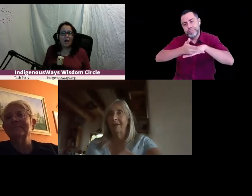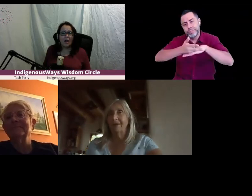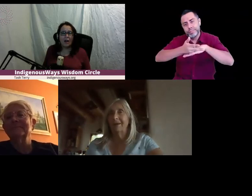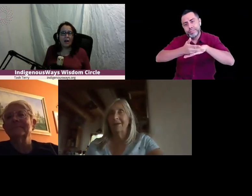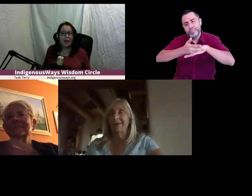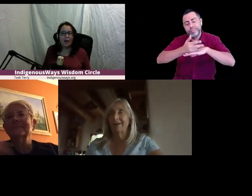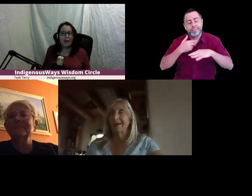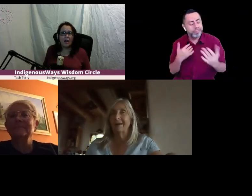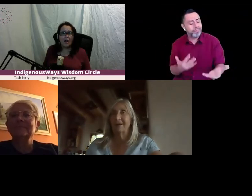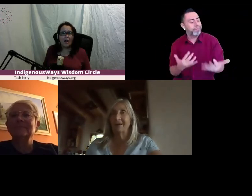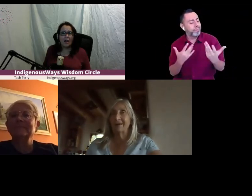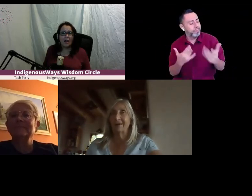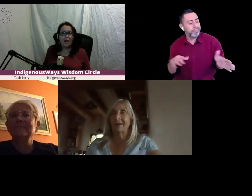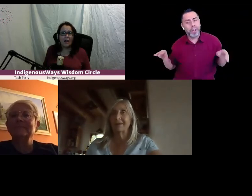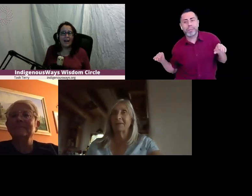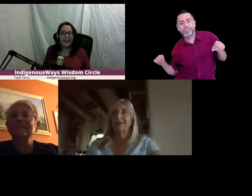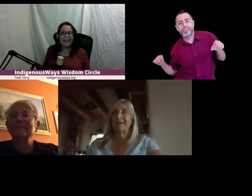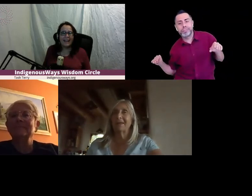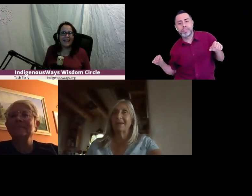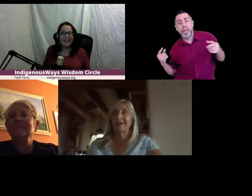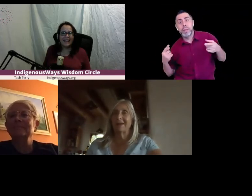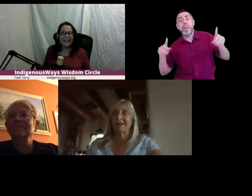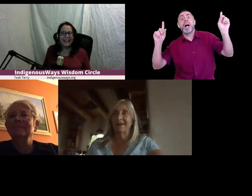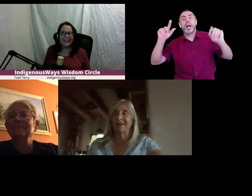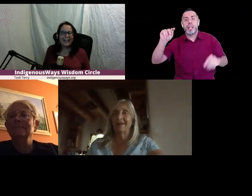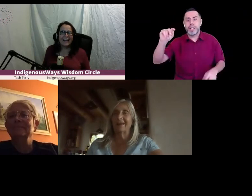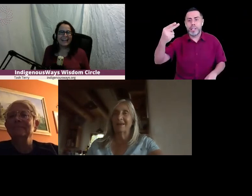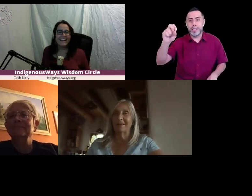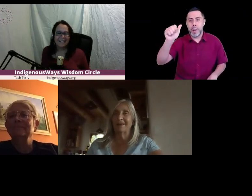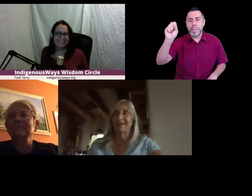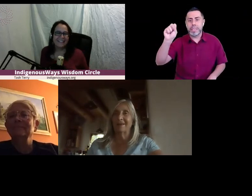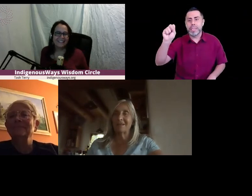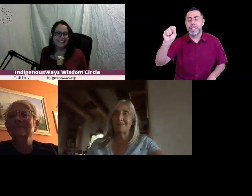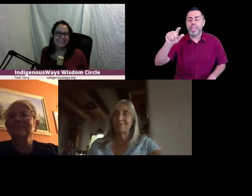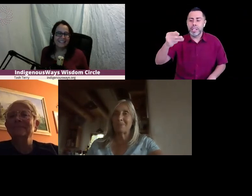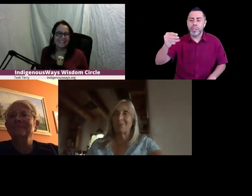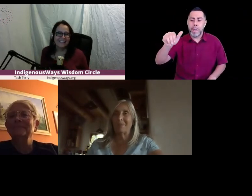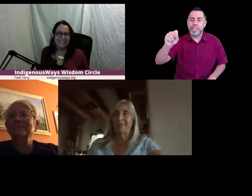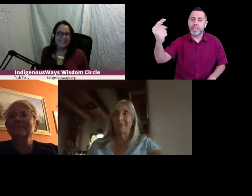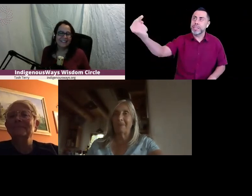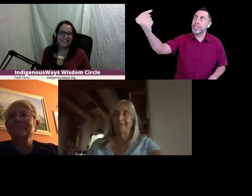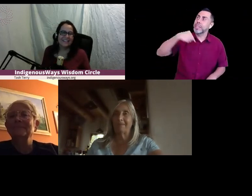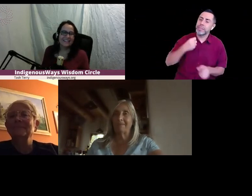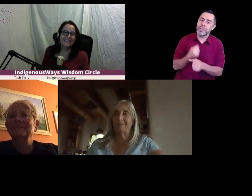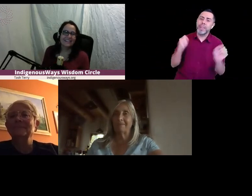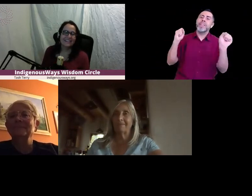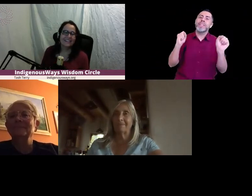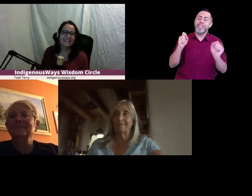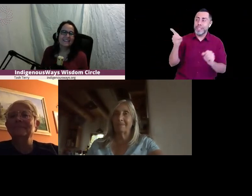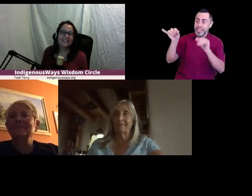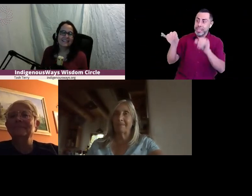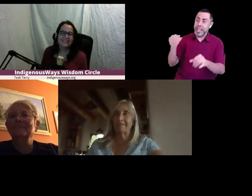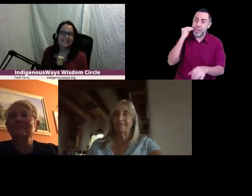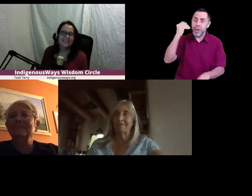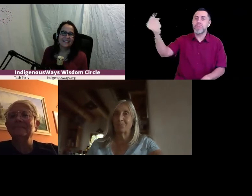but Thomas came to my rescue. He was home today. So that took an hour off